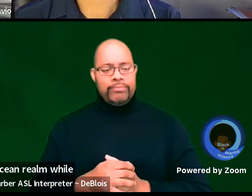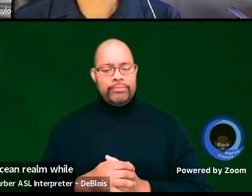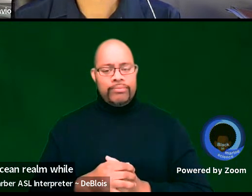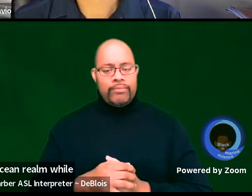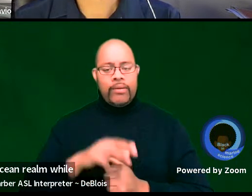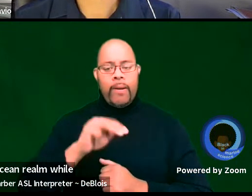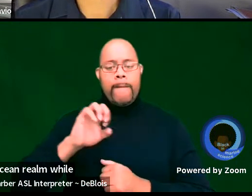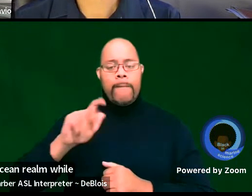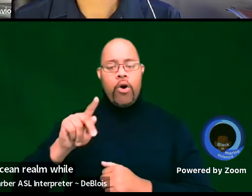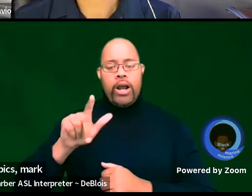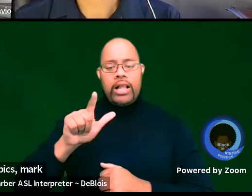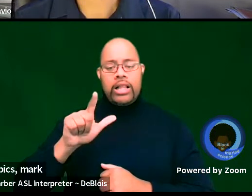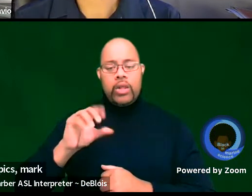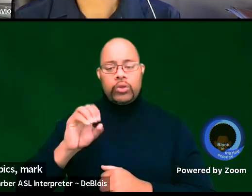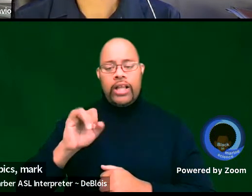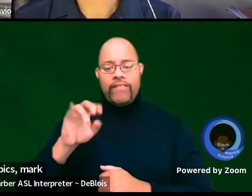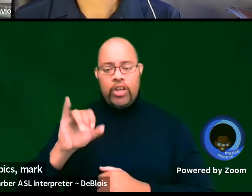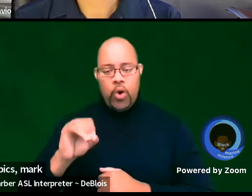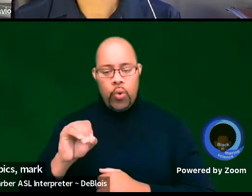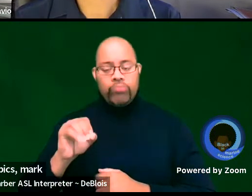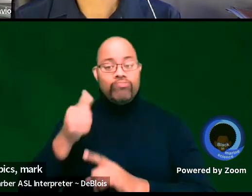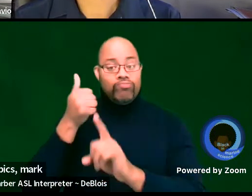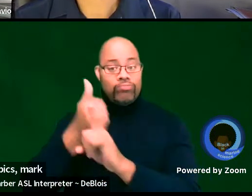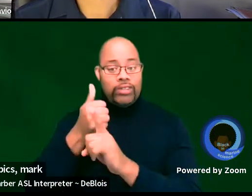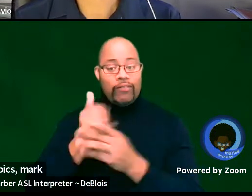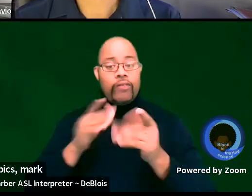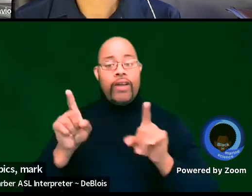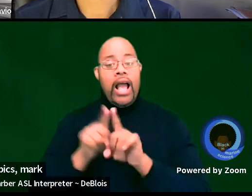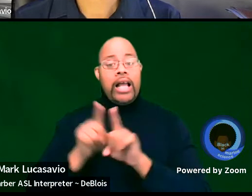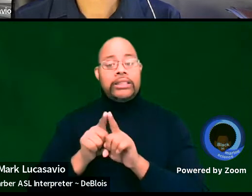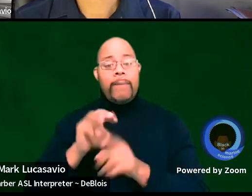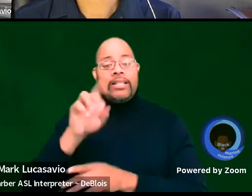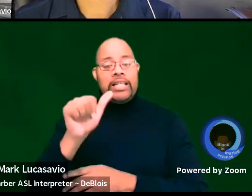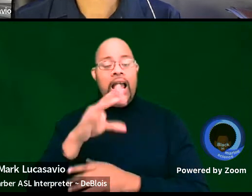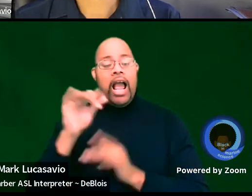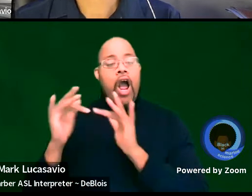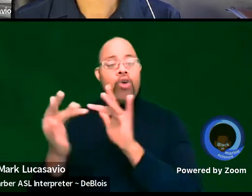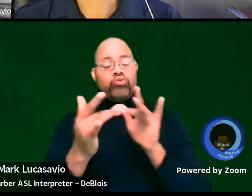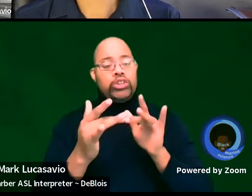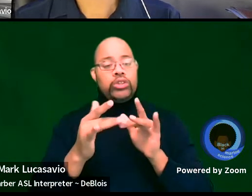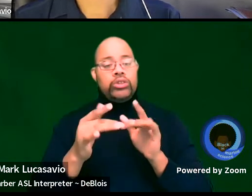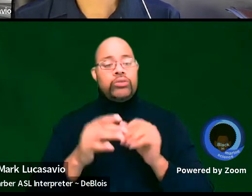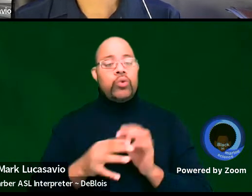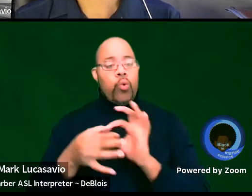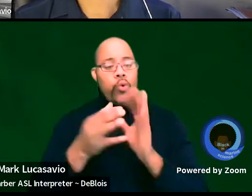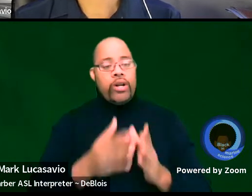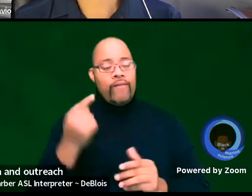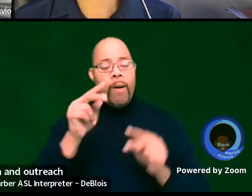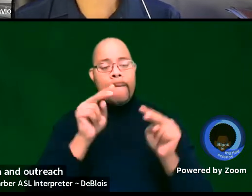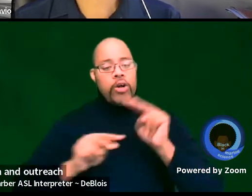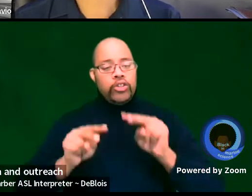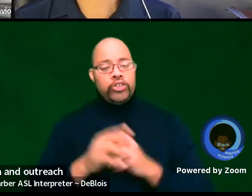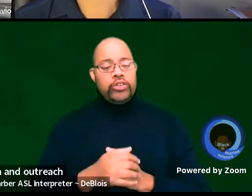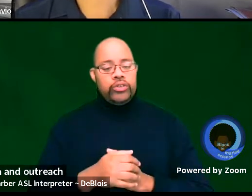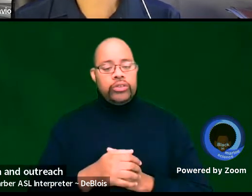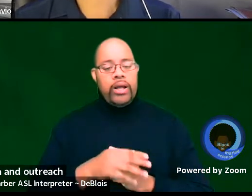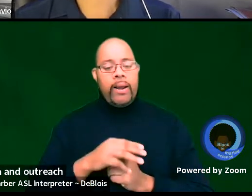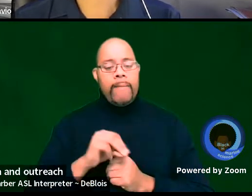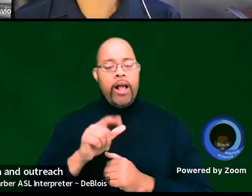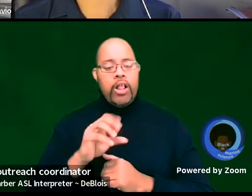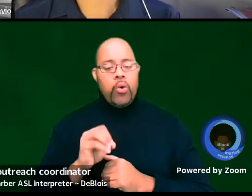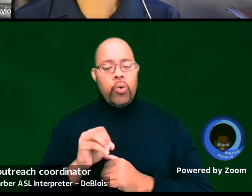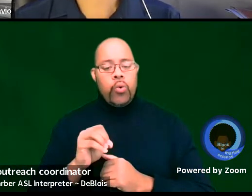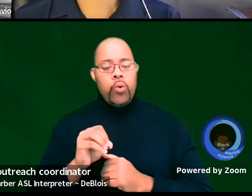Mark Losavio. Mark Losavio serves as the Media and Outreach Coordinator for Monitor and Malo's